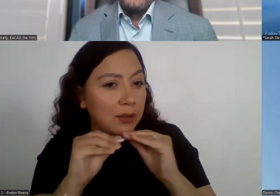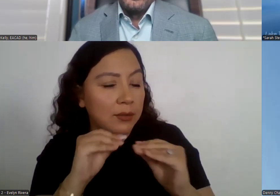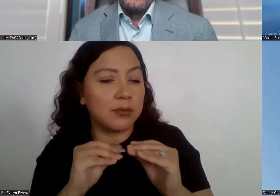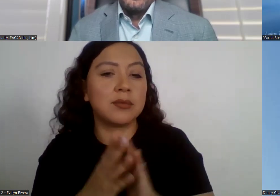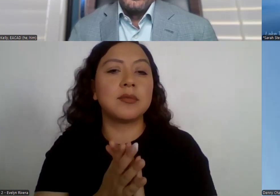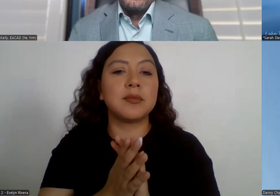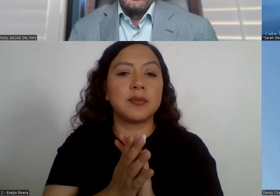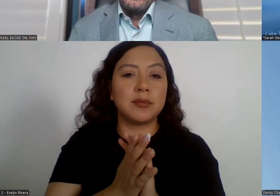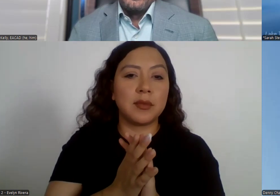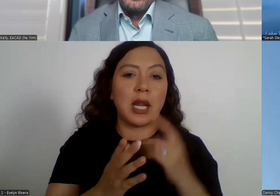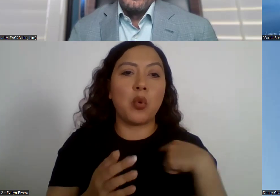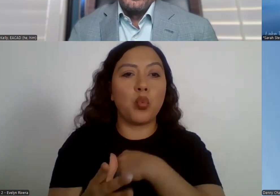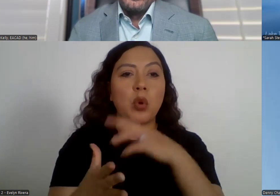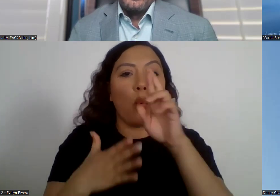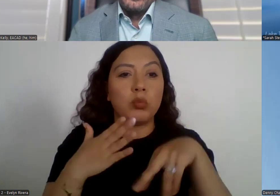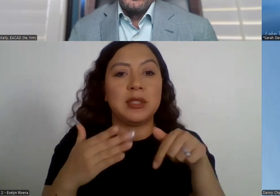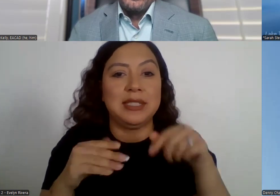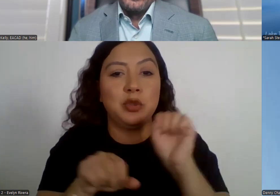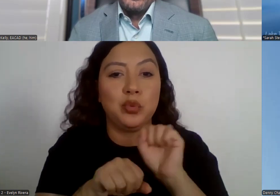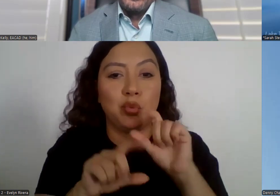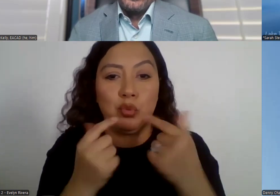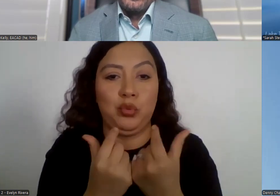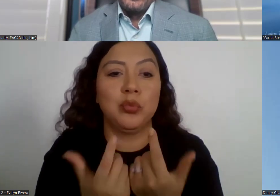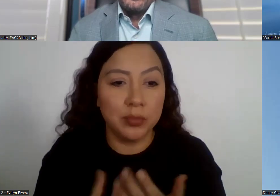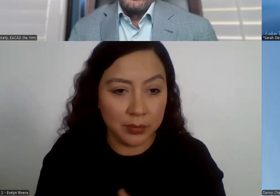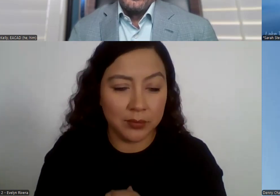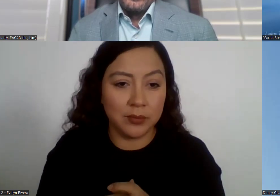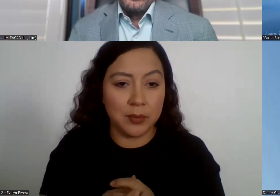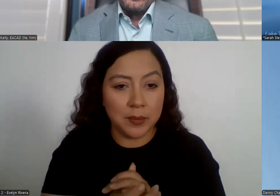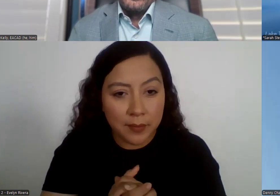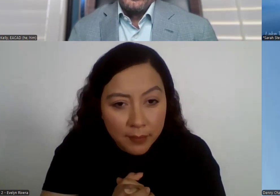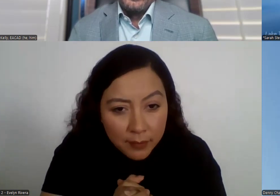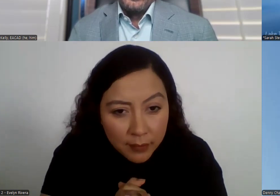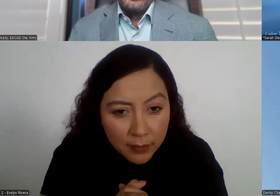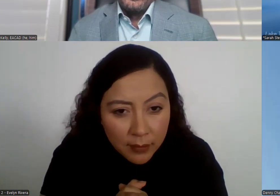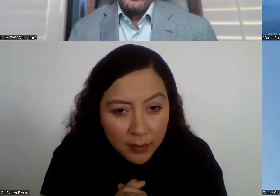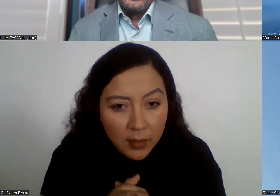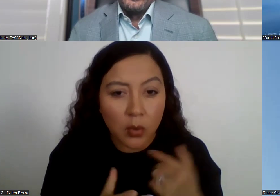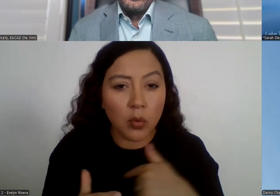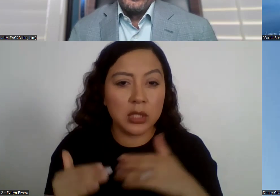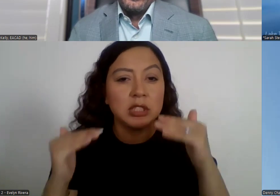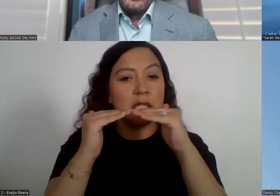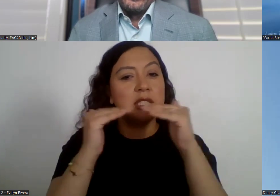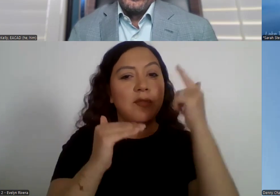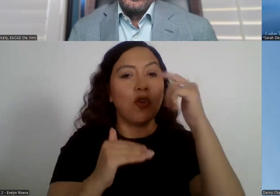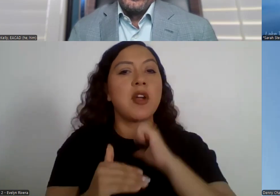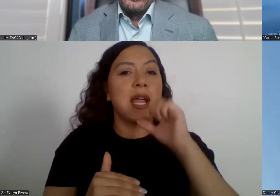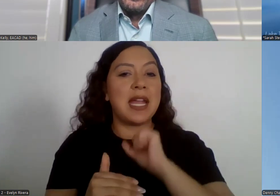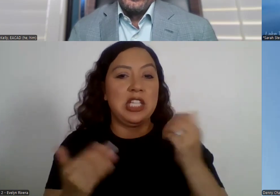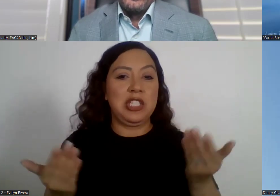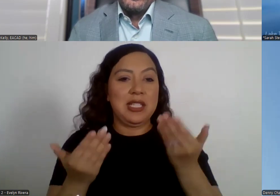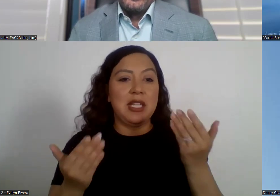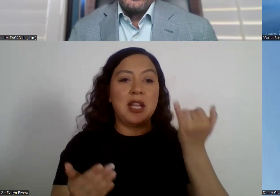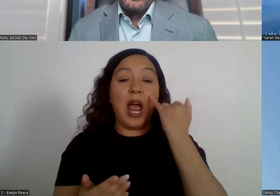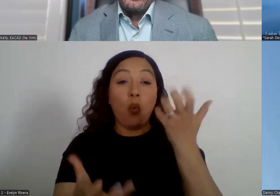group. And I'll flag a couple of things that we are watching here at Justice and Aging and would love to hear from you all. If you're